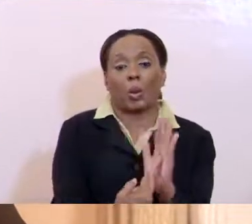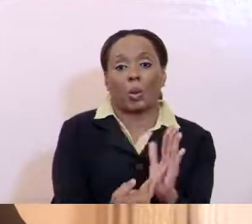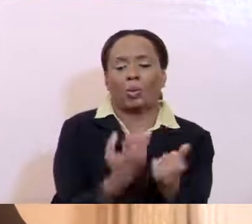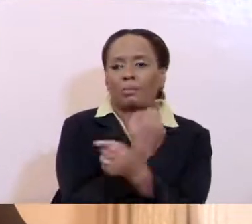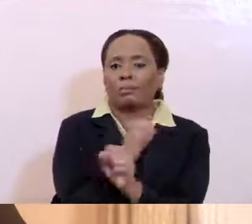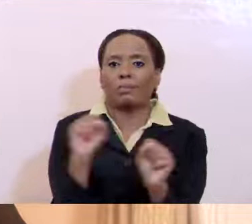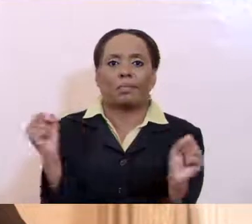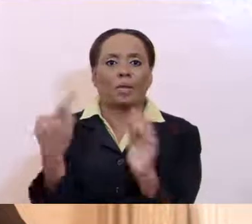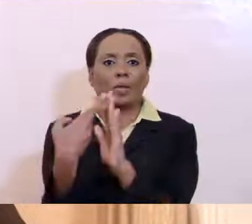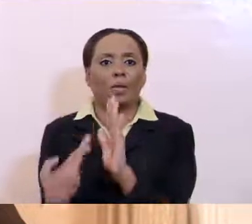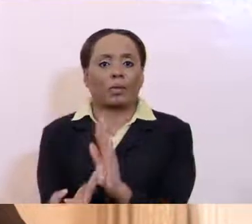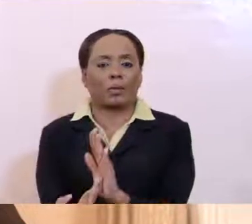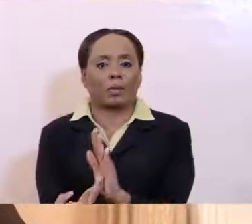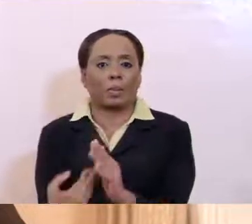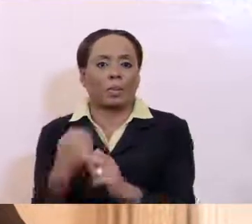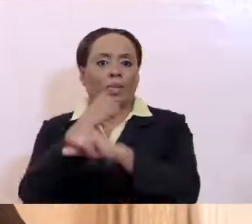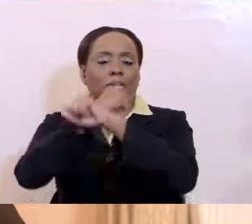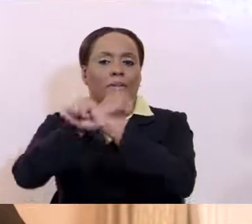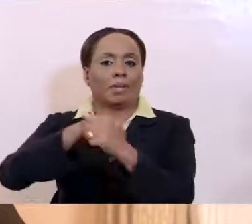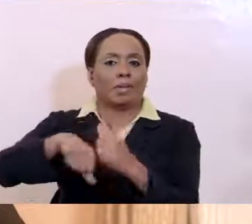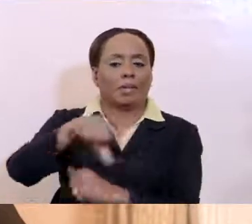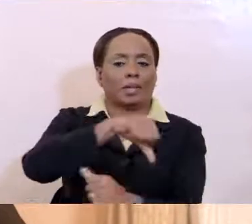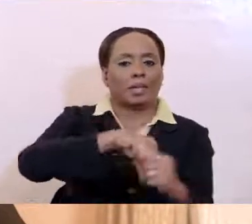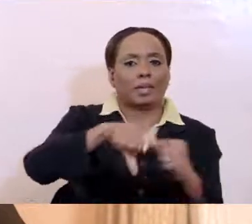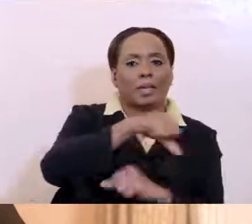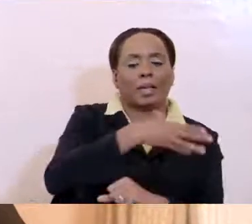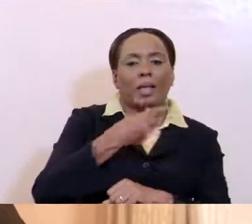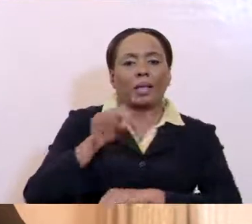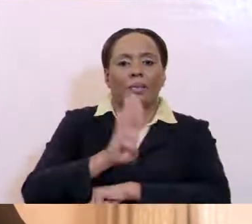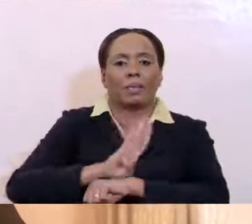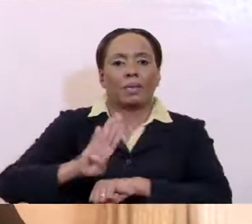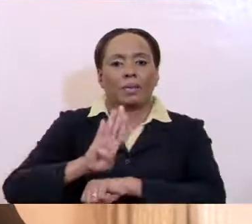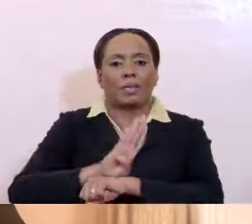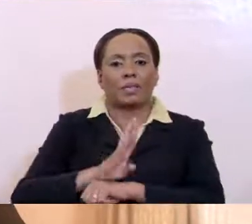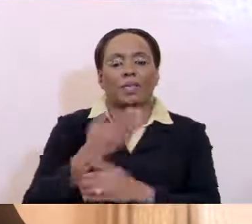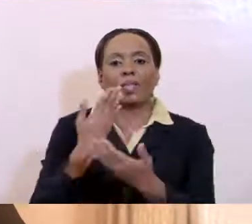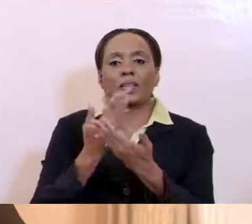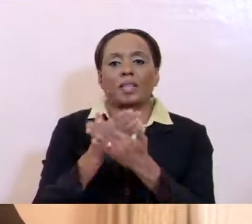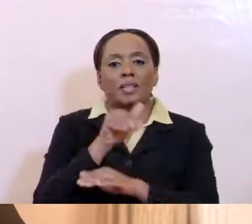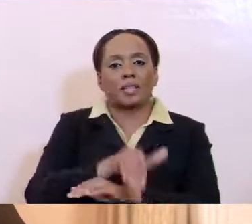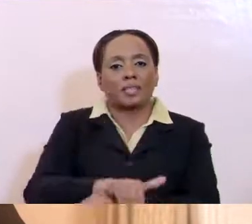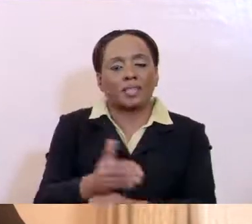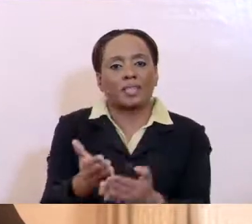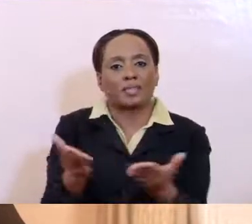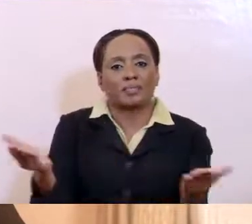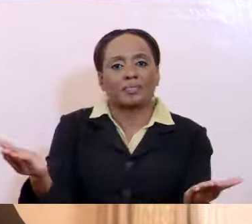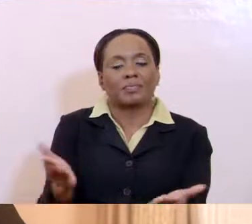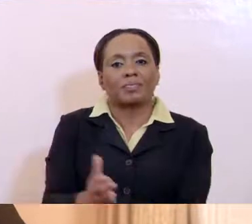protocols. Let's protect each other and our country. Good evening to you.